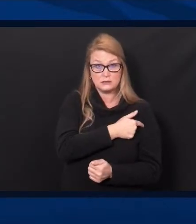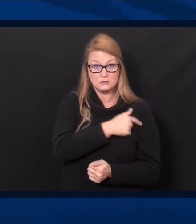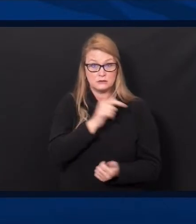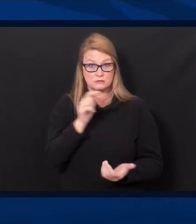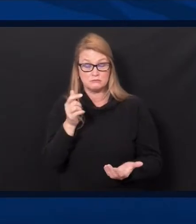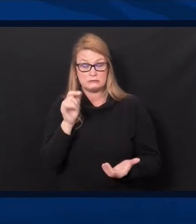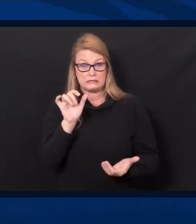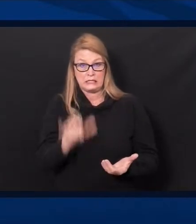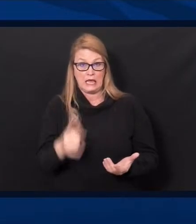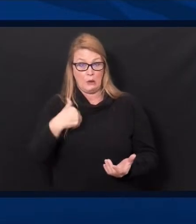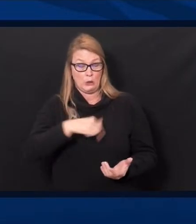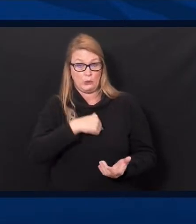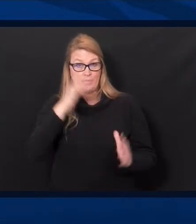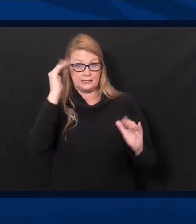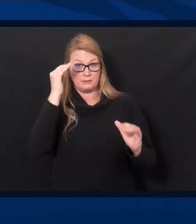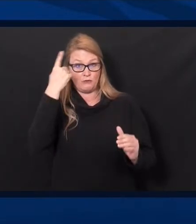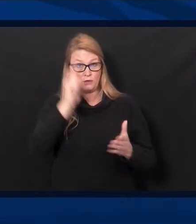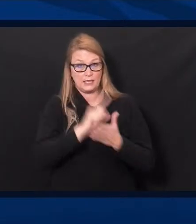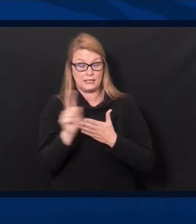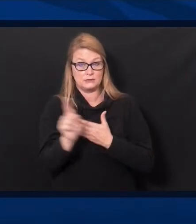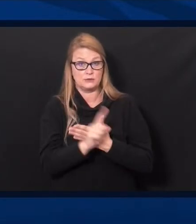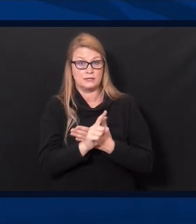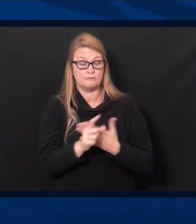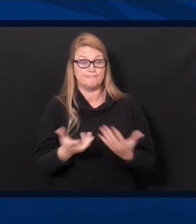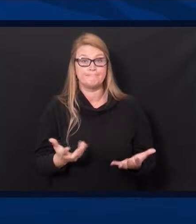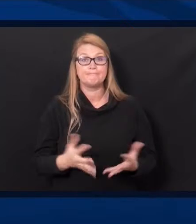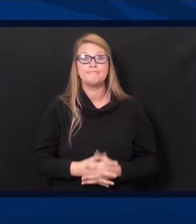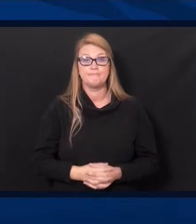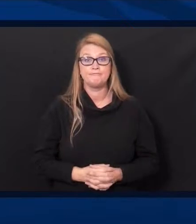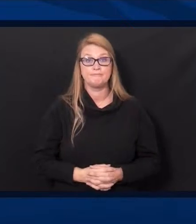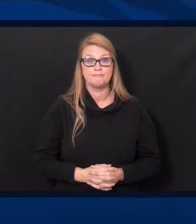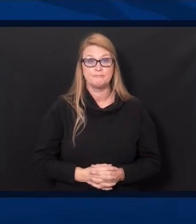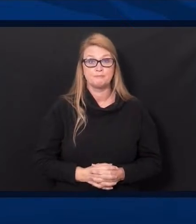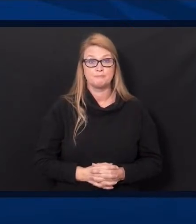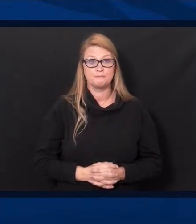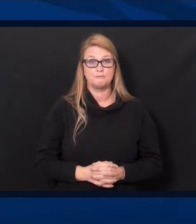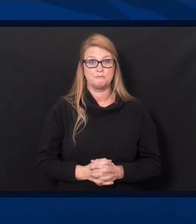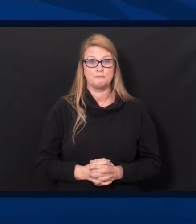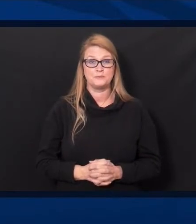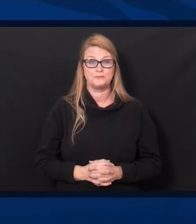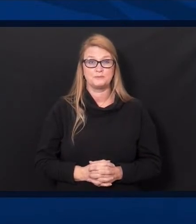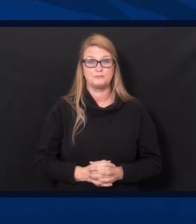soon? Is there any indication of when the allocation could really go up? Thanks.